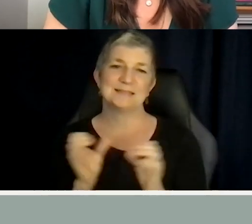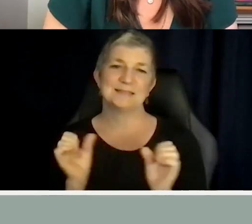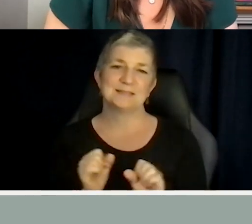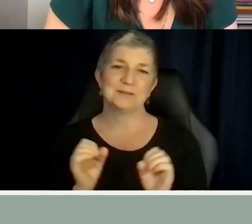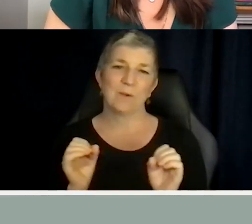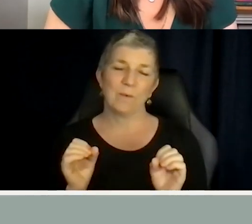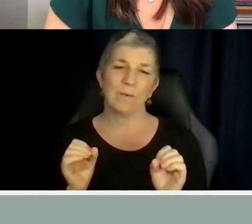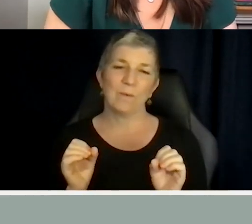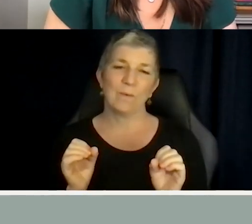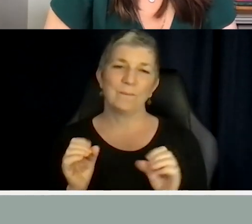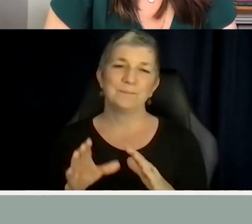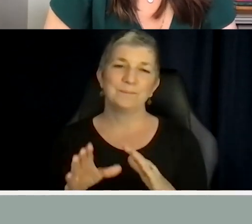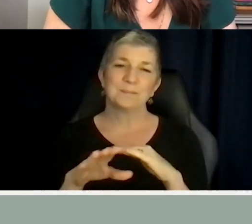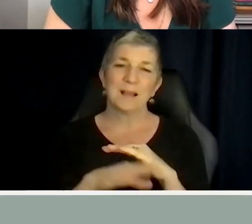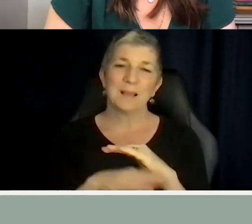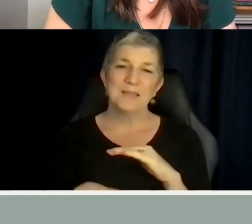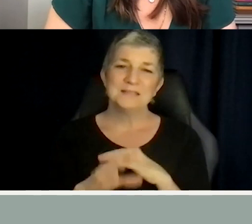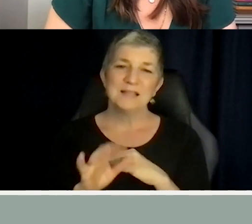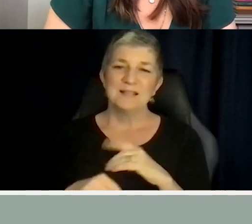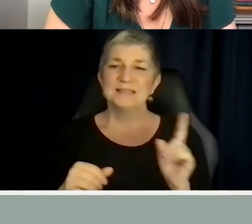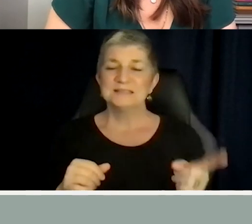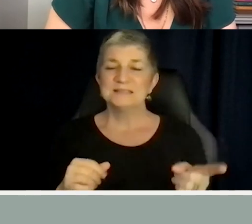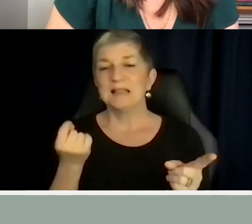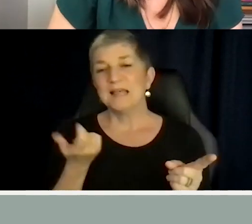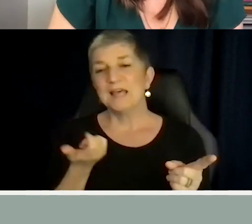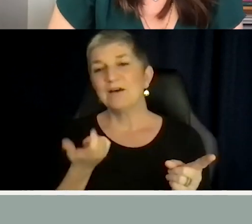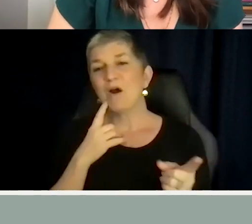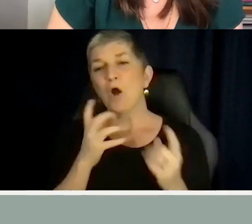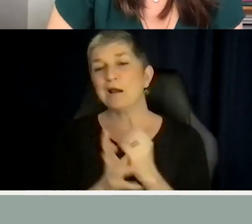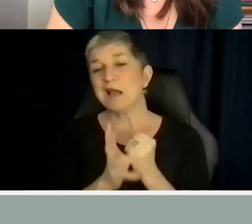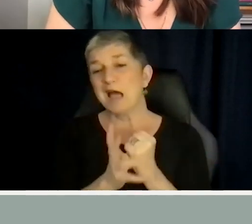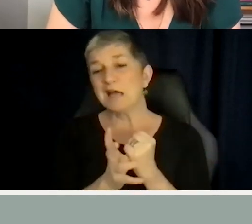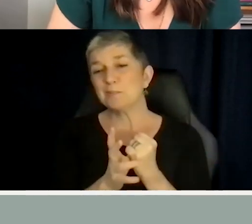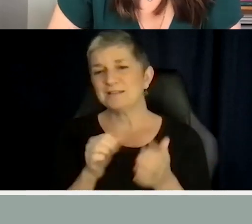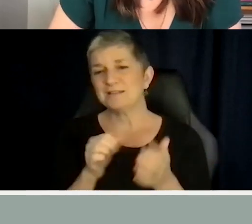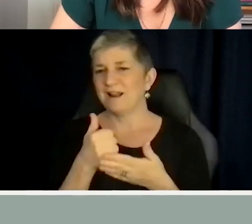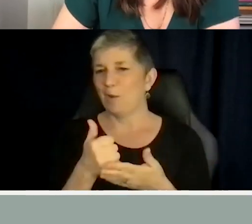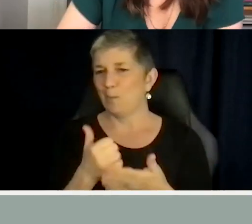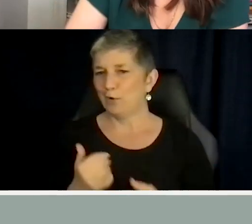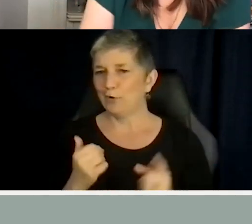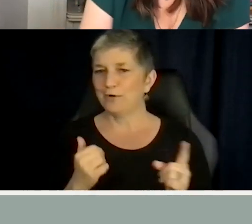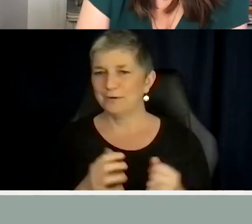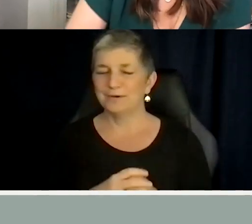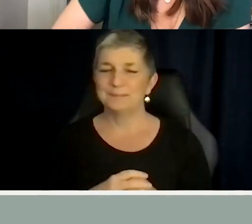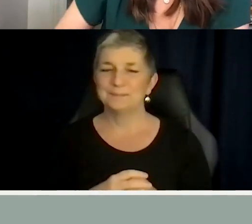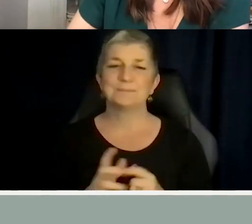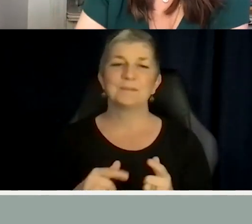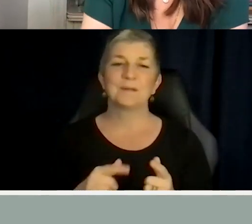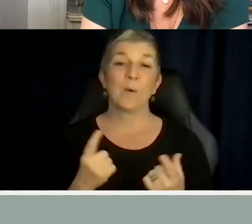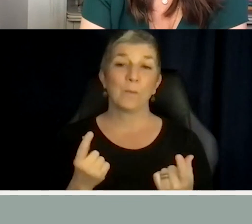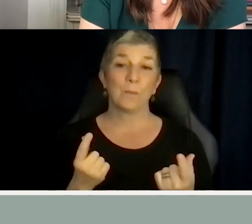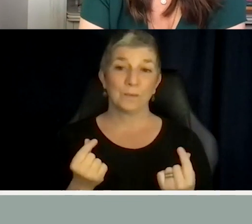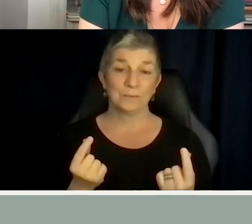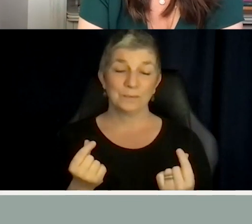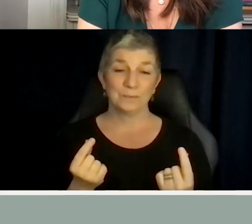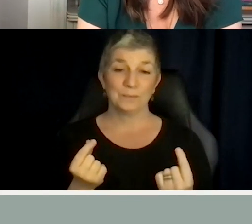So basically, this is like a little constipation hack. So what you would do is you would